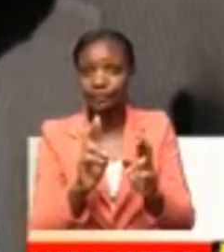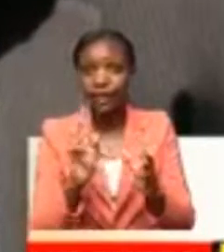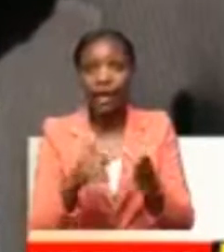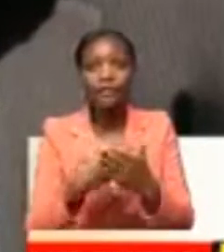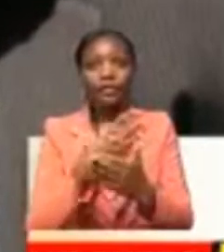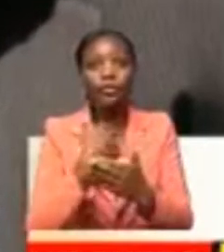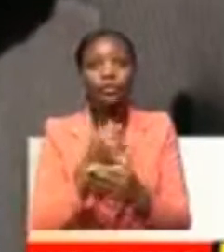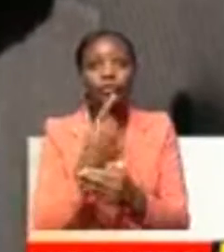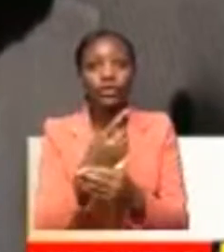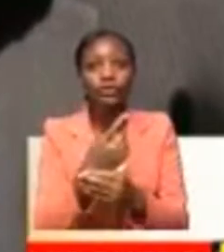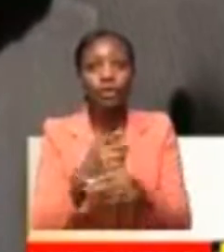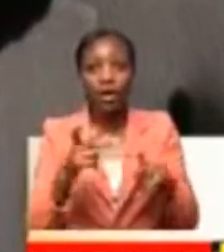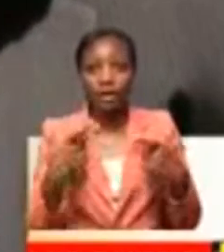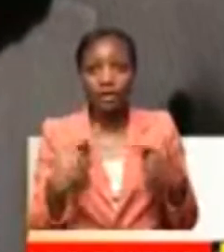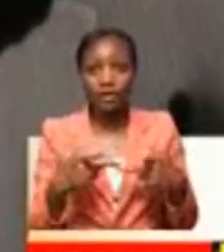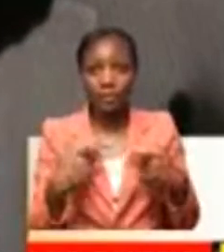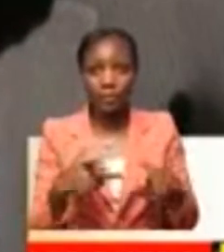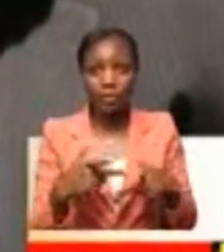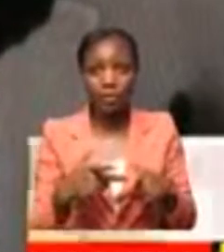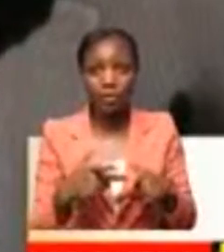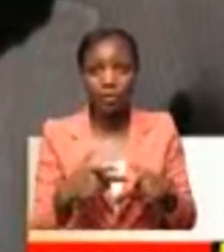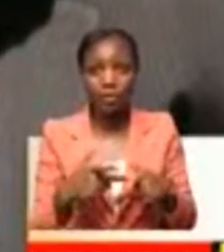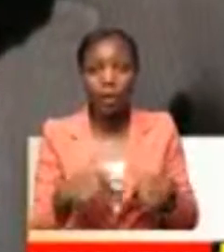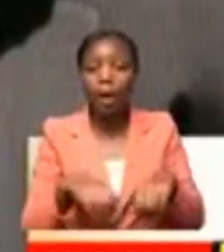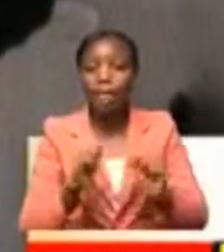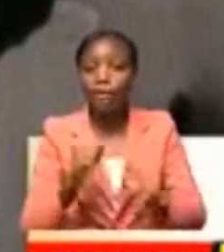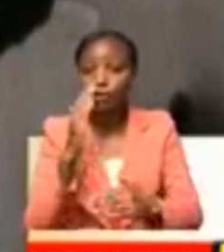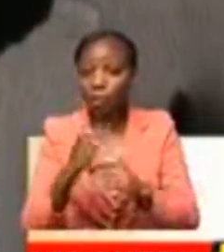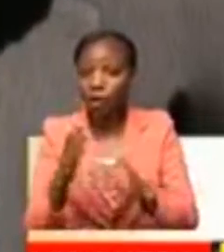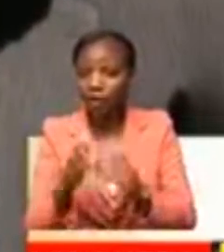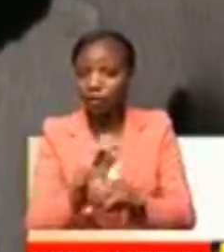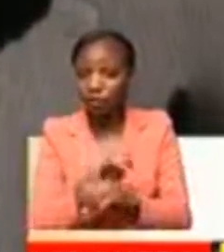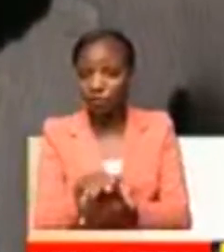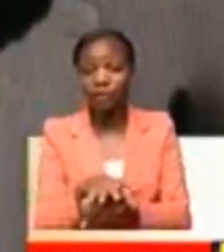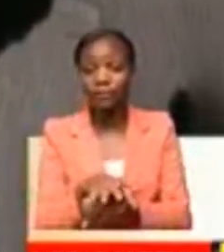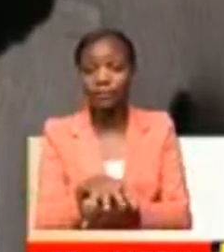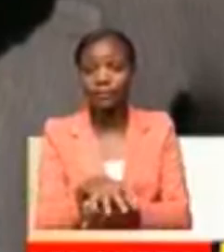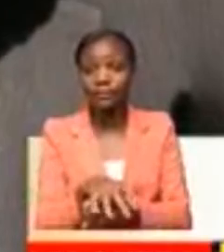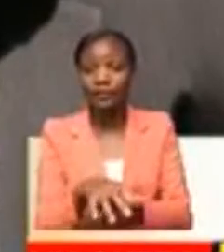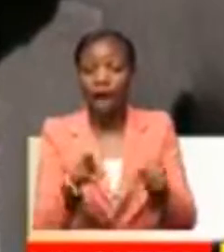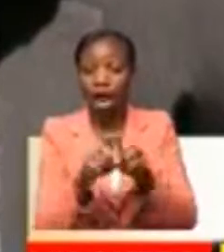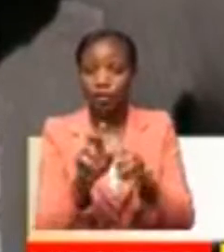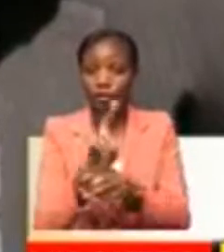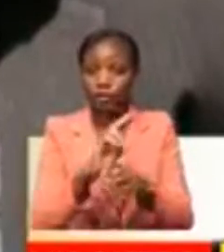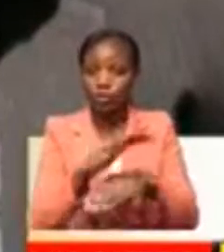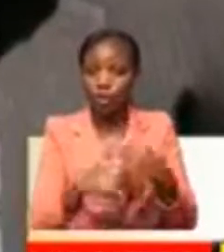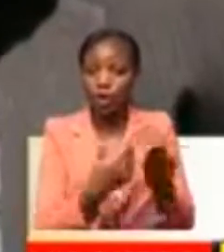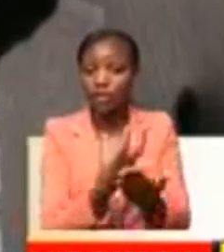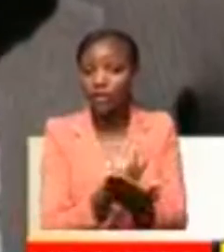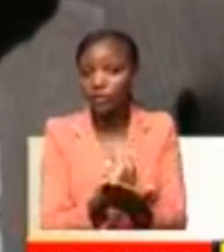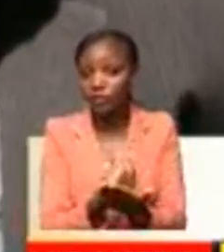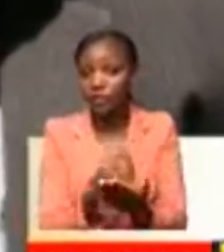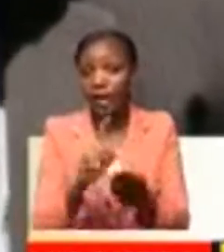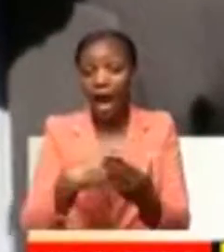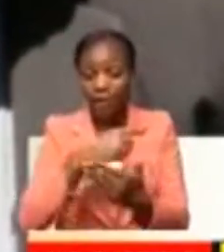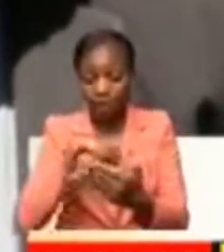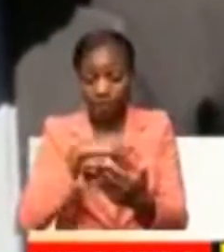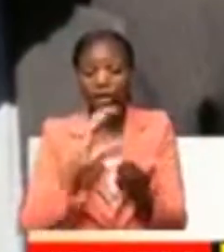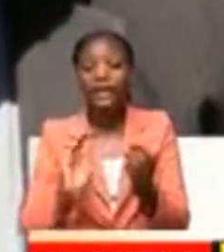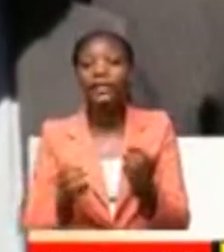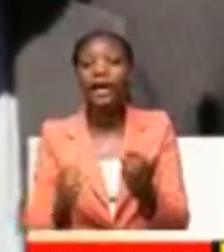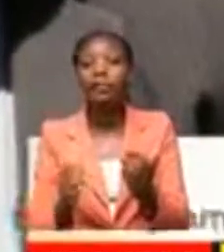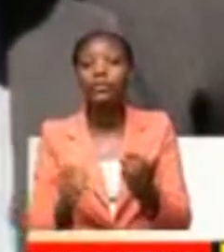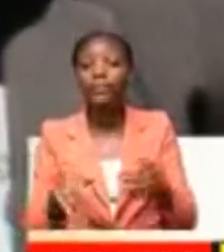that we are able to fight COVID with all the resources available. So we also as a county are